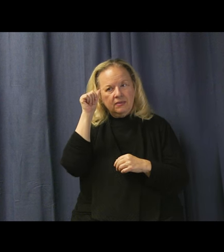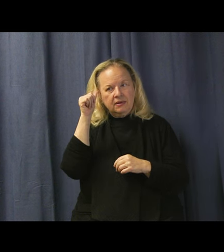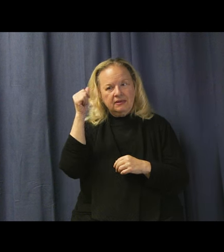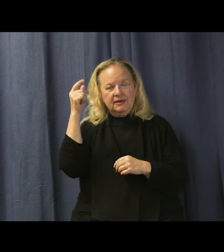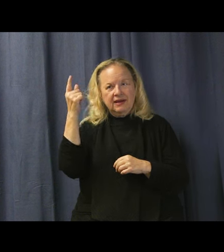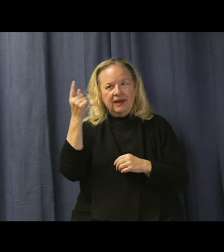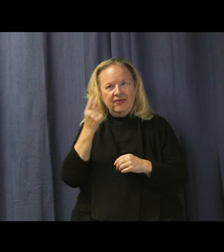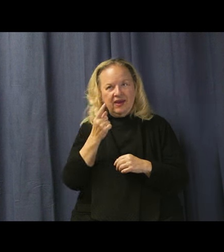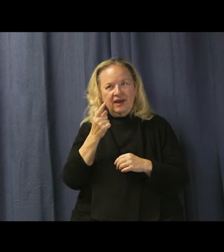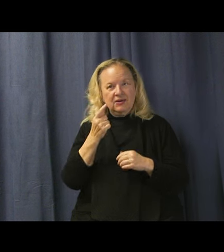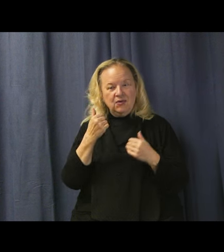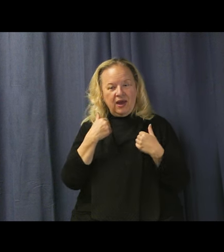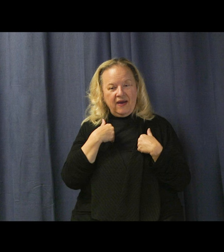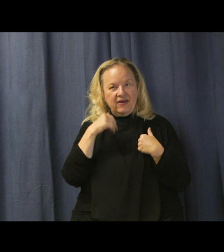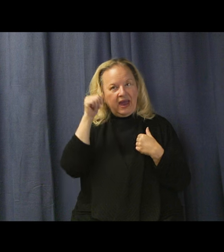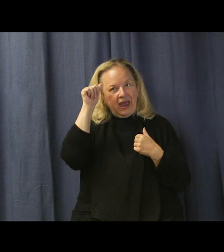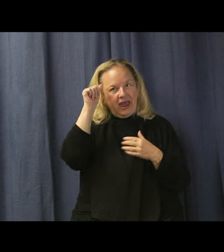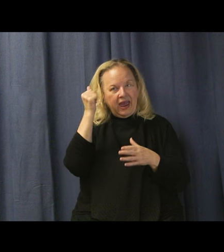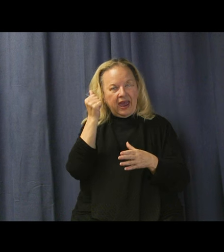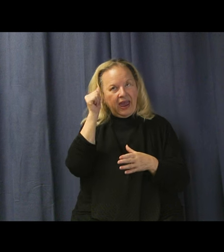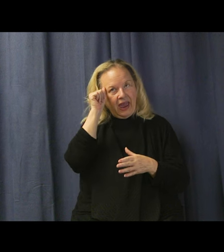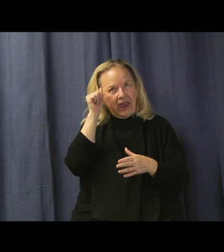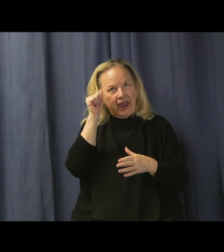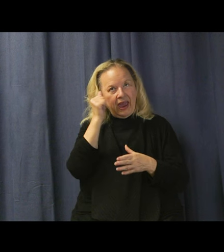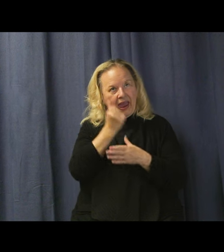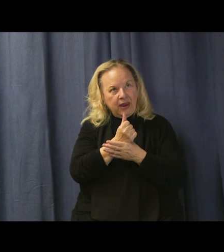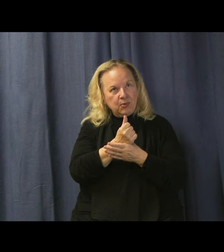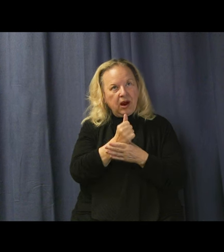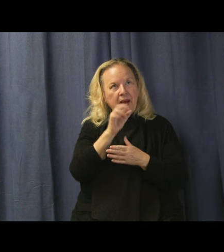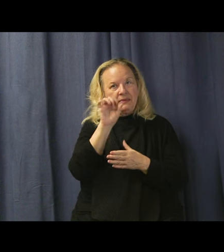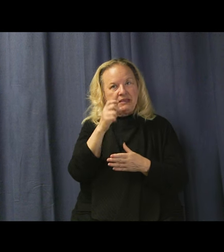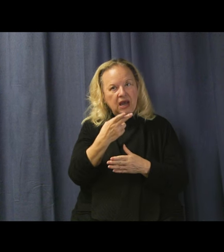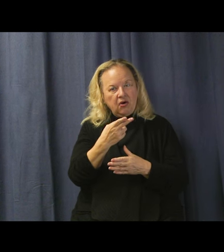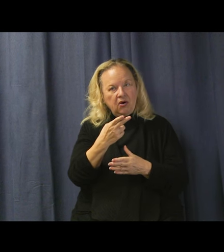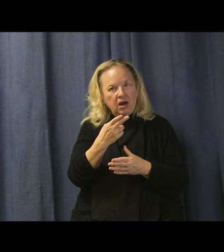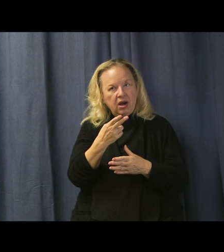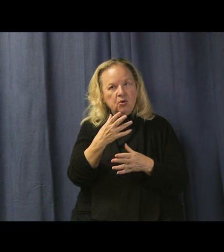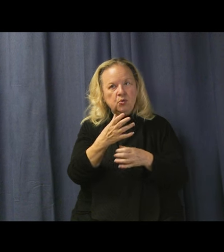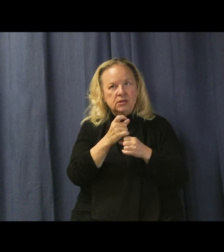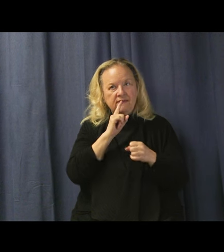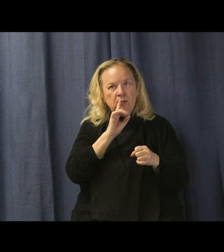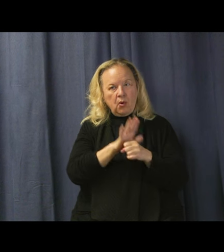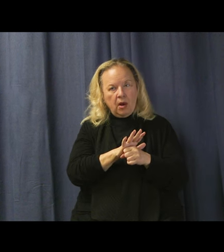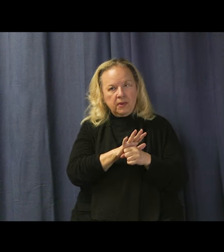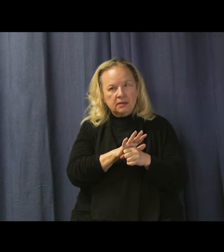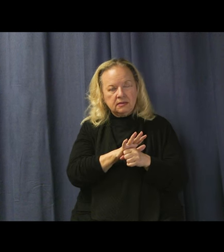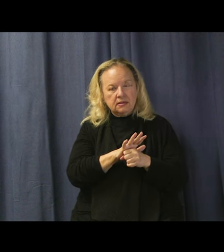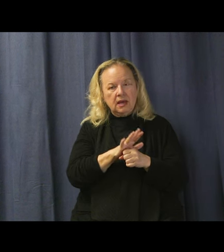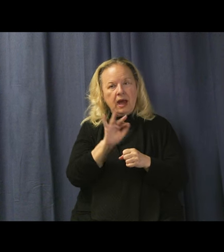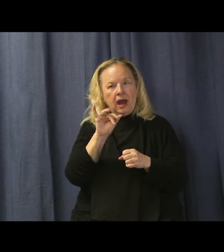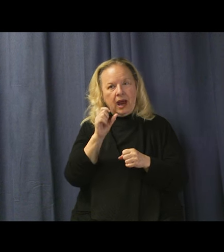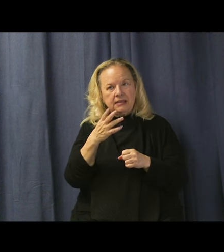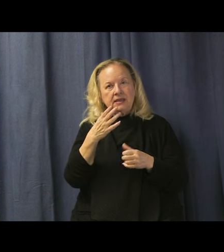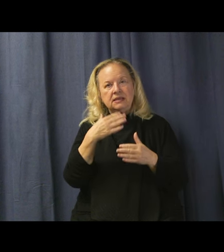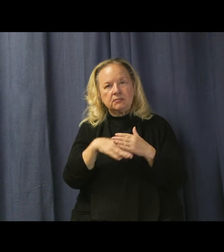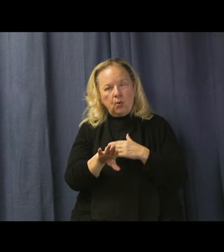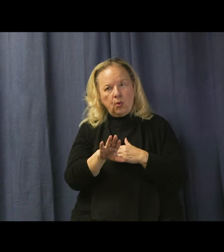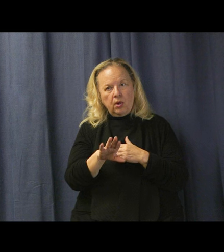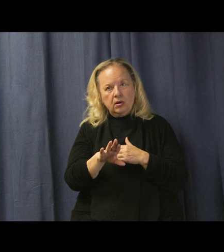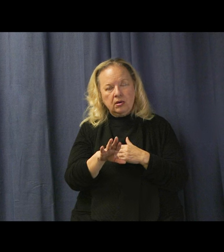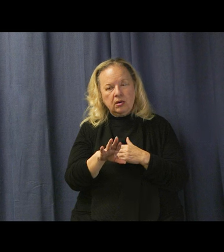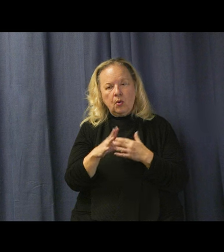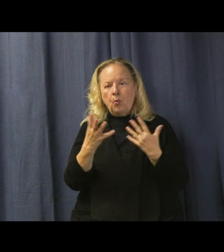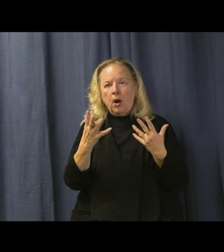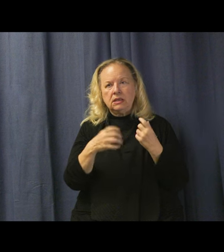down. And then you have Abraham being born. And here he receives the promise. And here Isaac is born. And